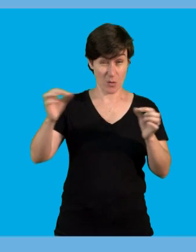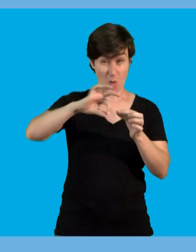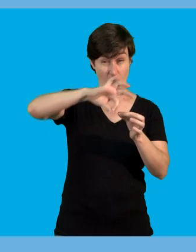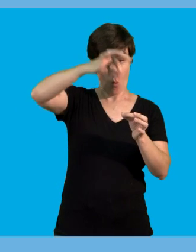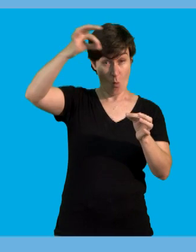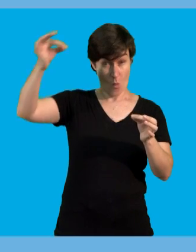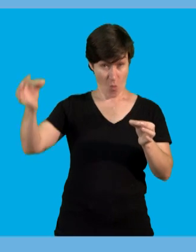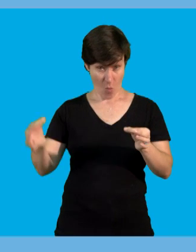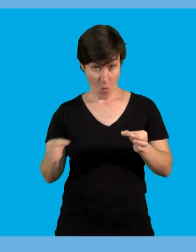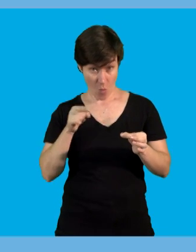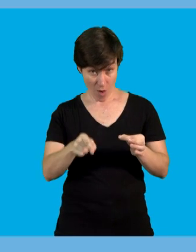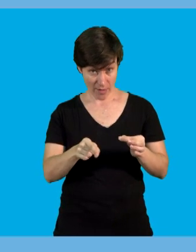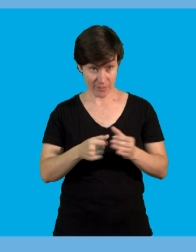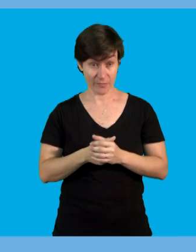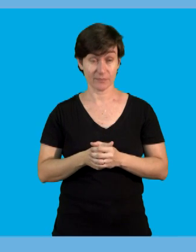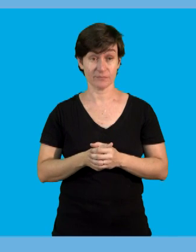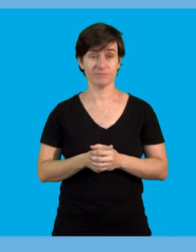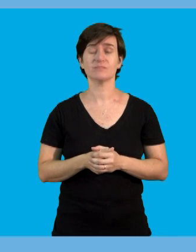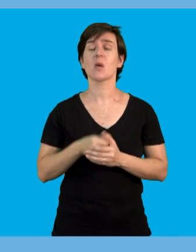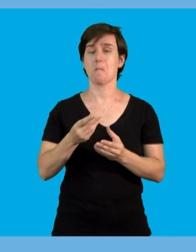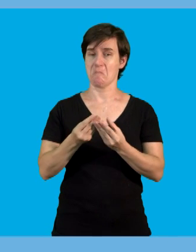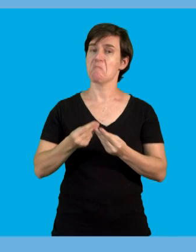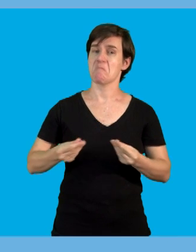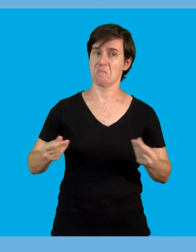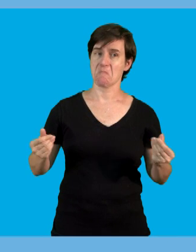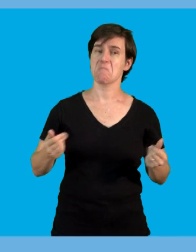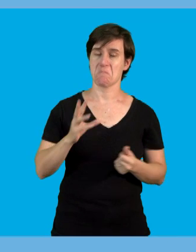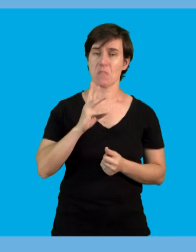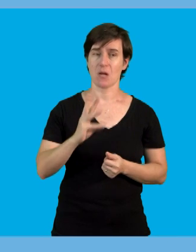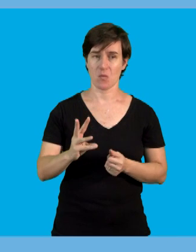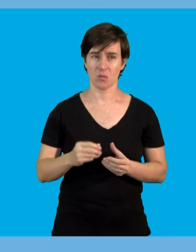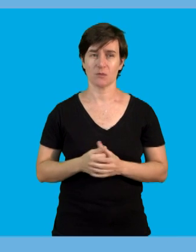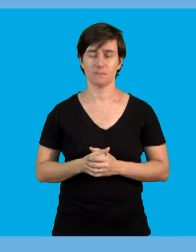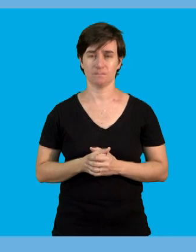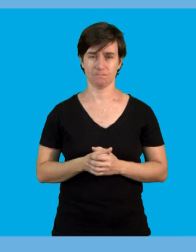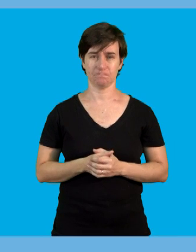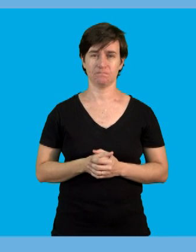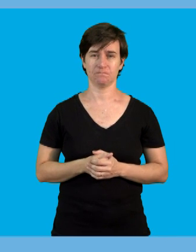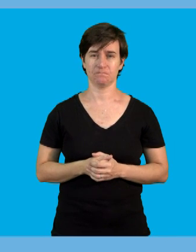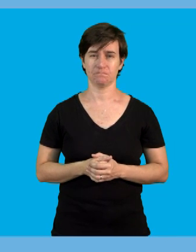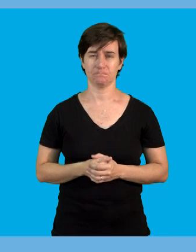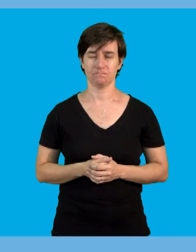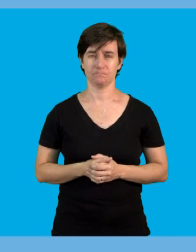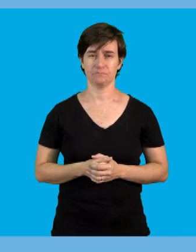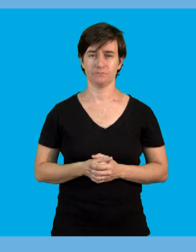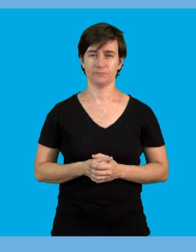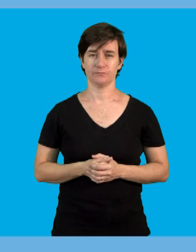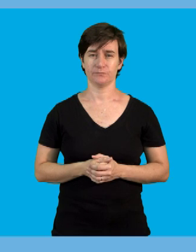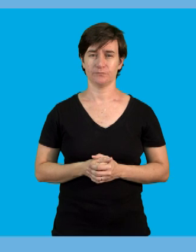the thin wire the thin wire